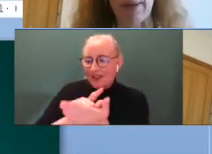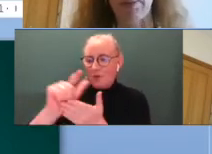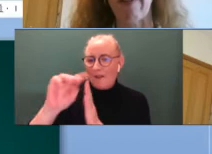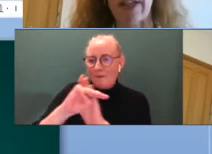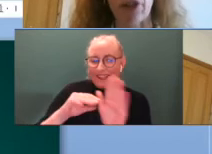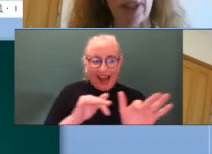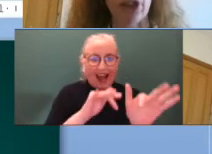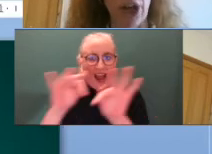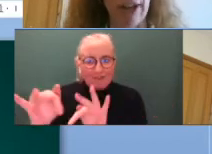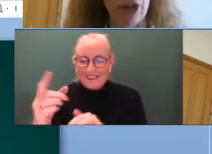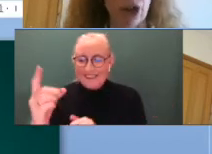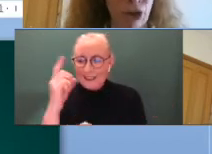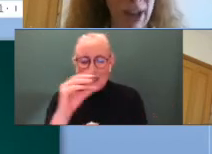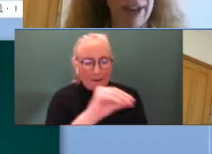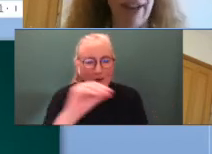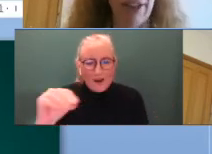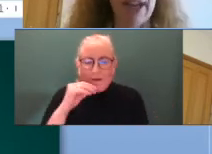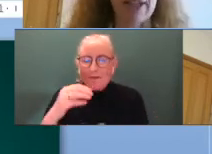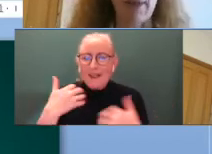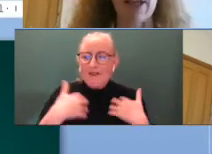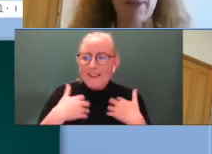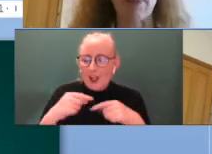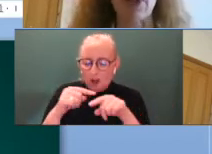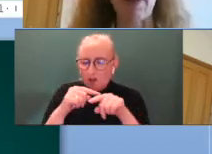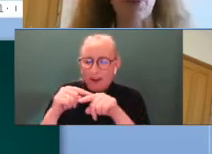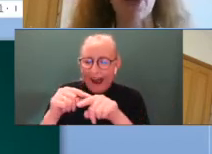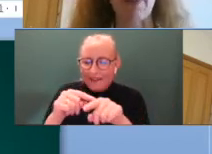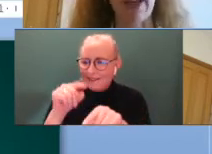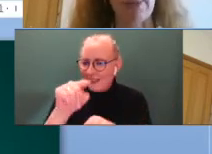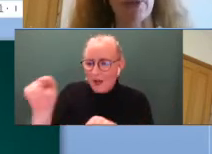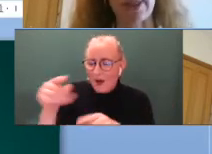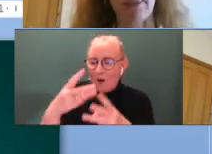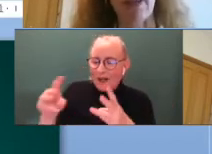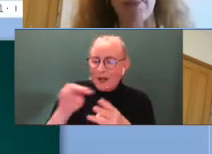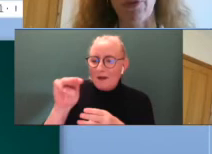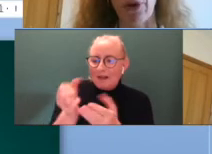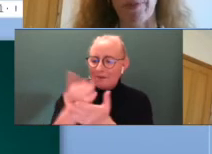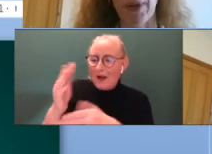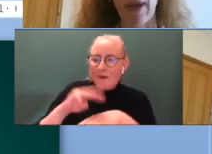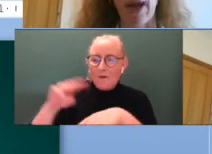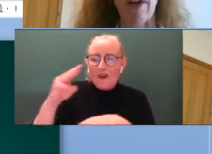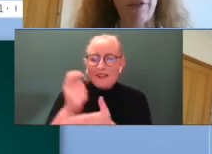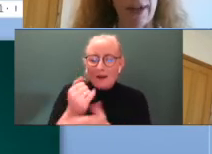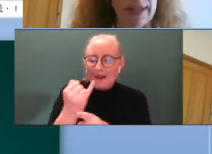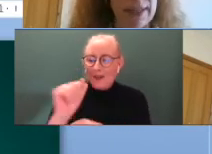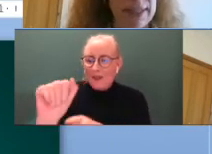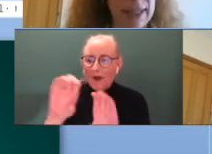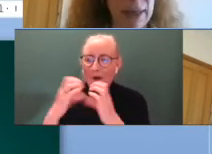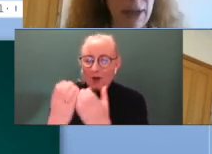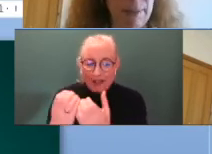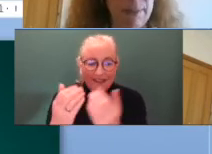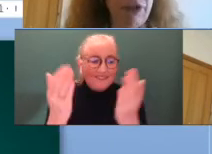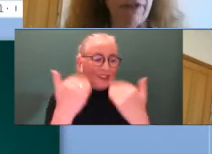moving, but it would be very interesting to track that as people spend more time in their community and maybe move on. And finally, as I